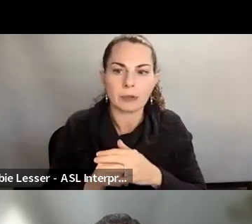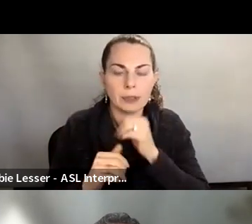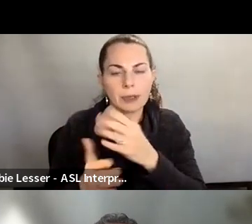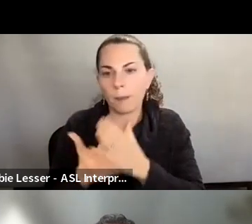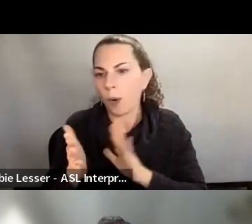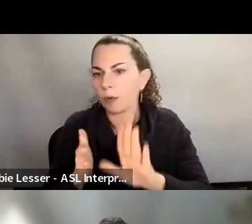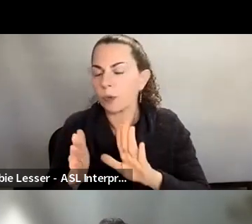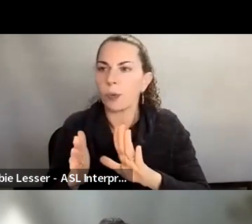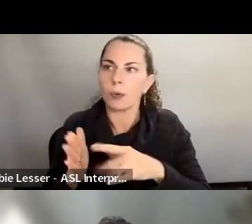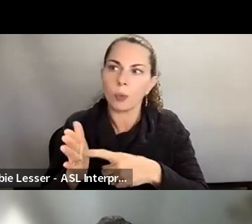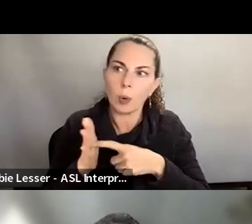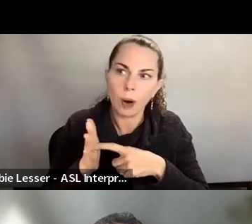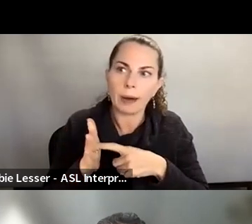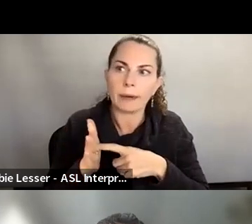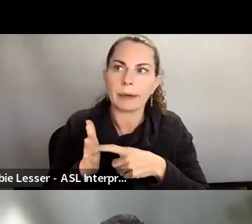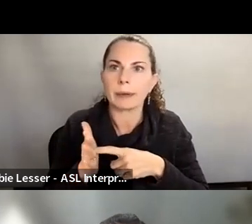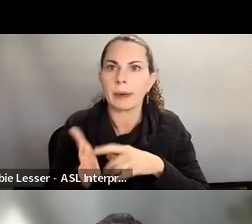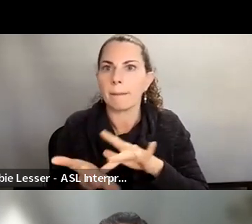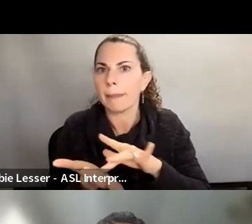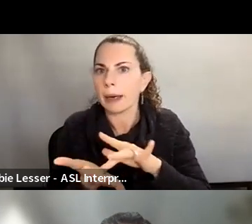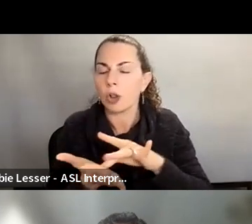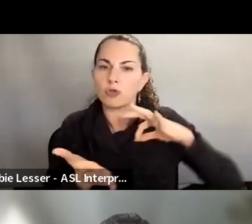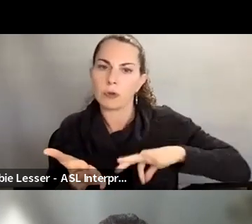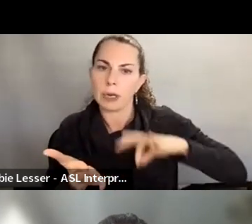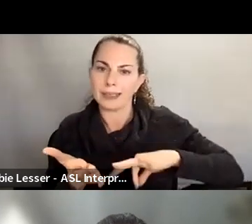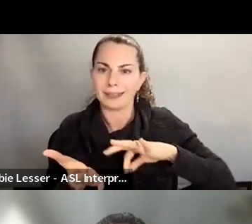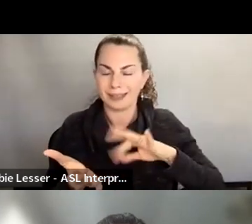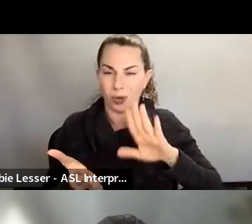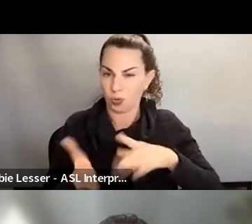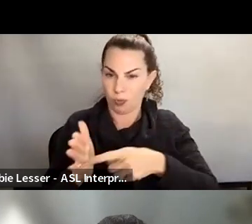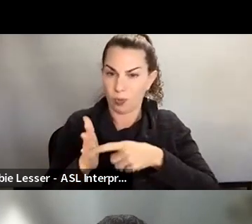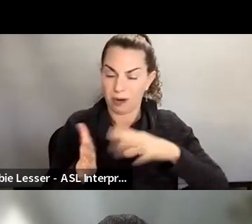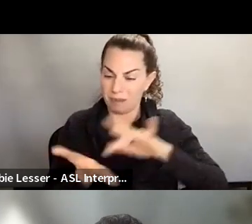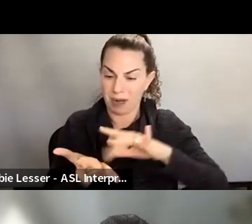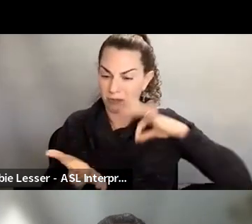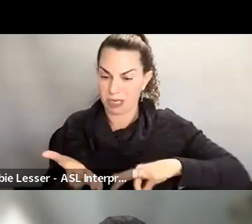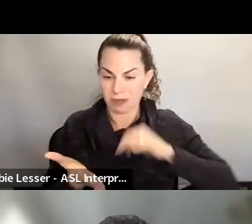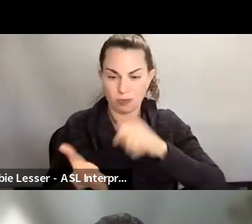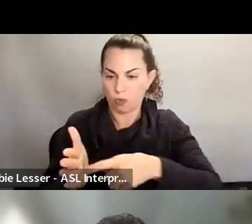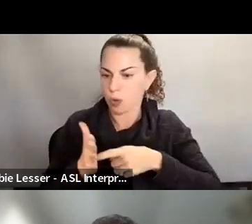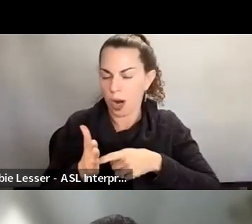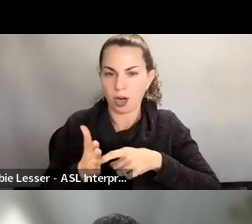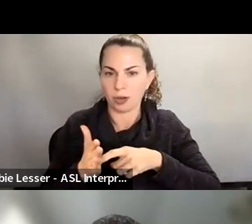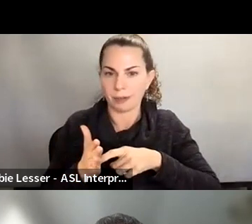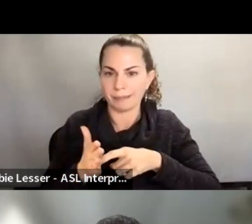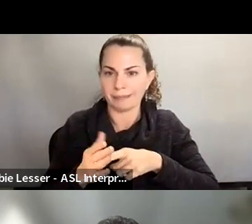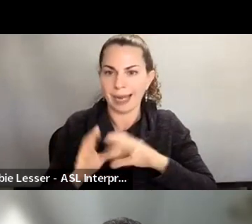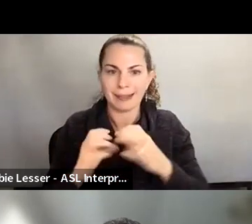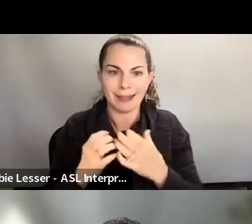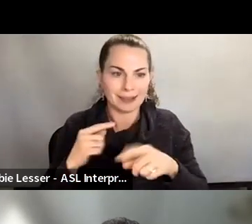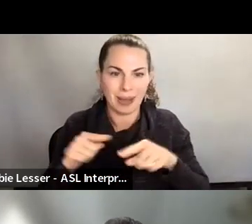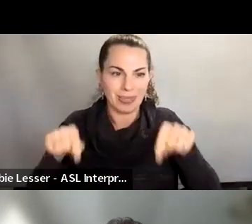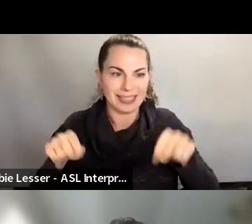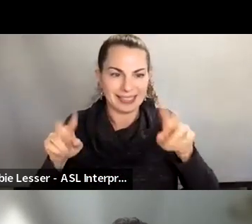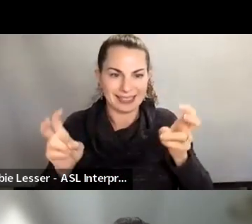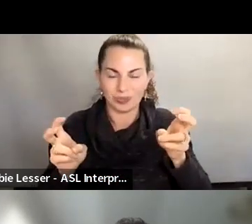required medical credits do not require you to take a course on this to brush up, because, like you said, Carla,